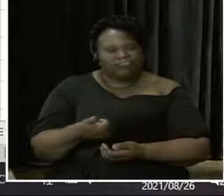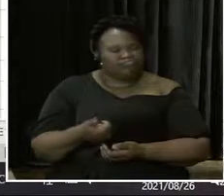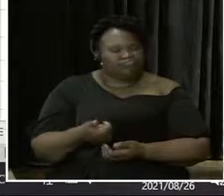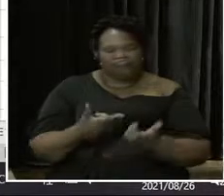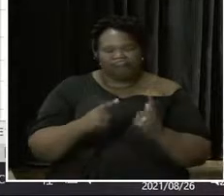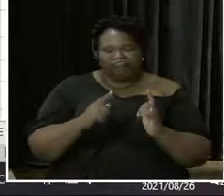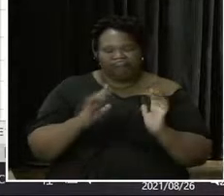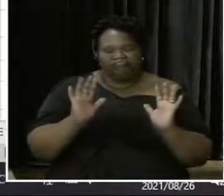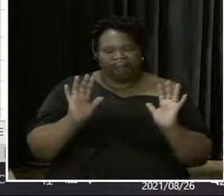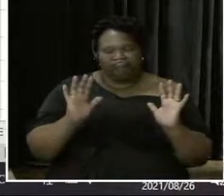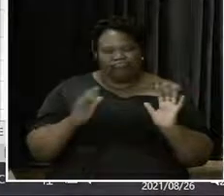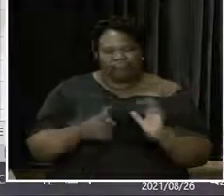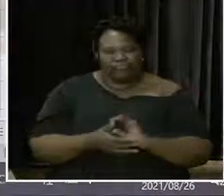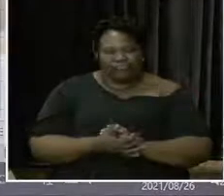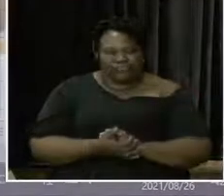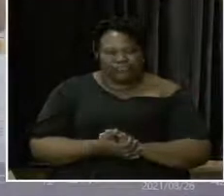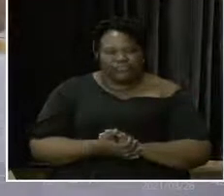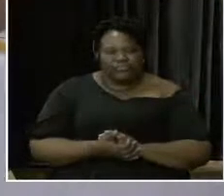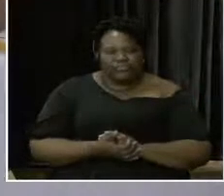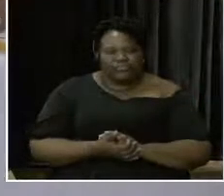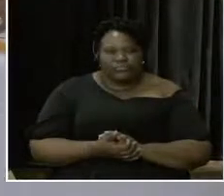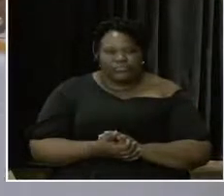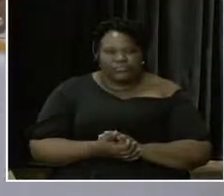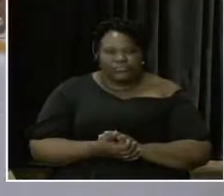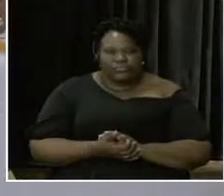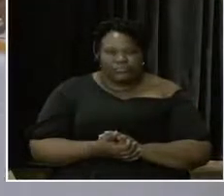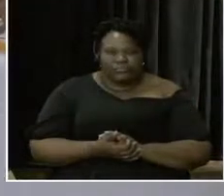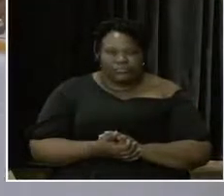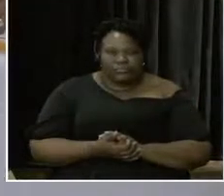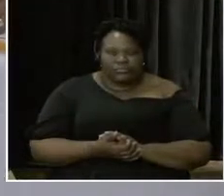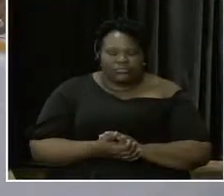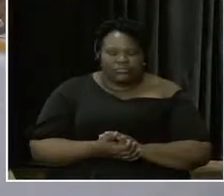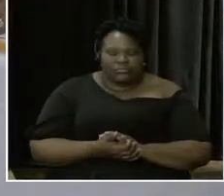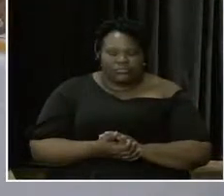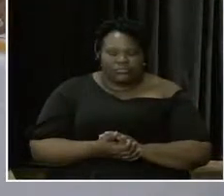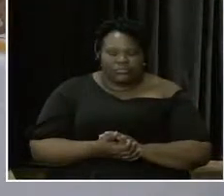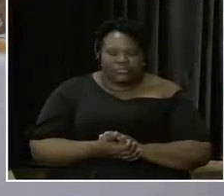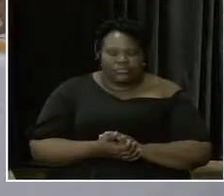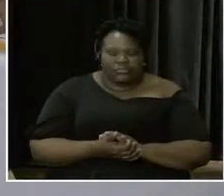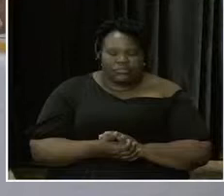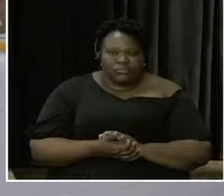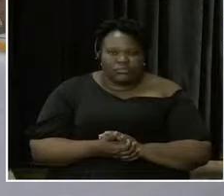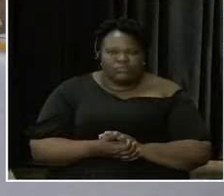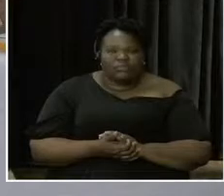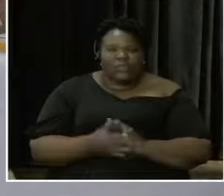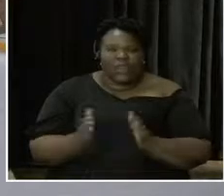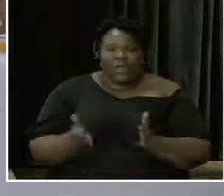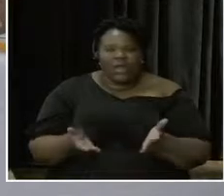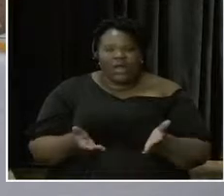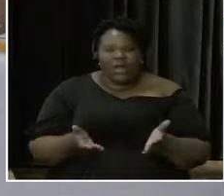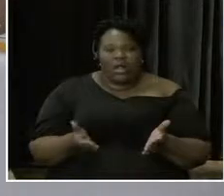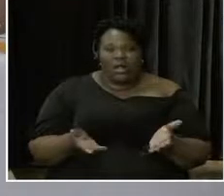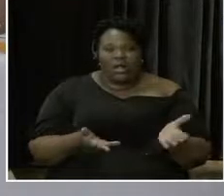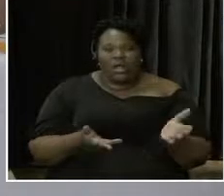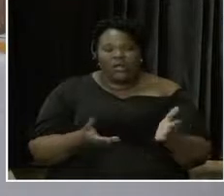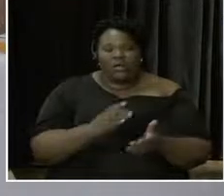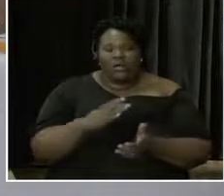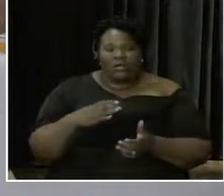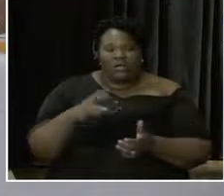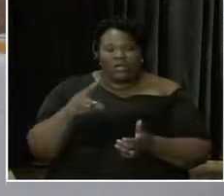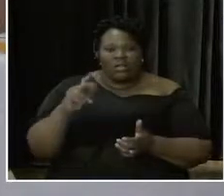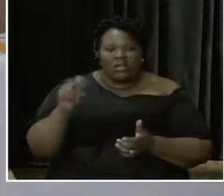allowed. Do we agree on the, can we allow Councillor Kaunda?